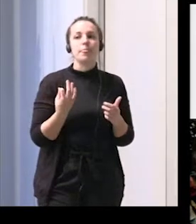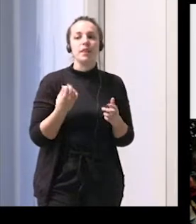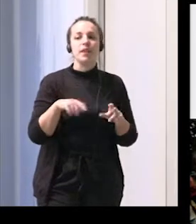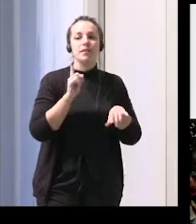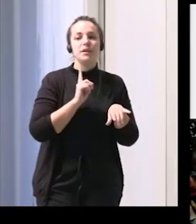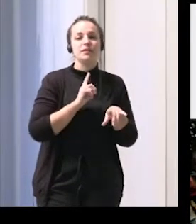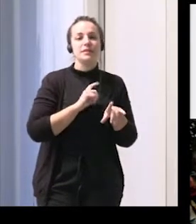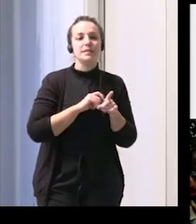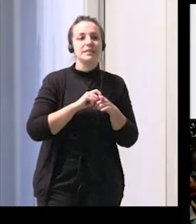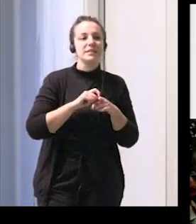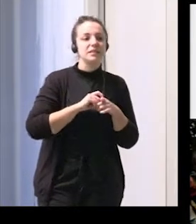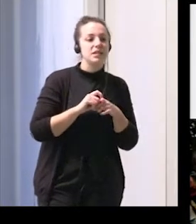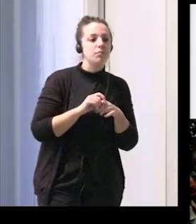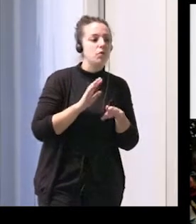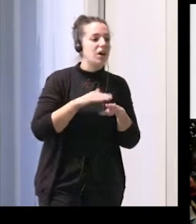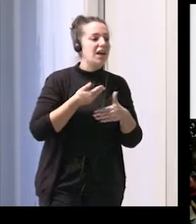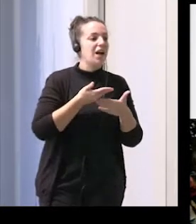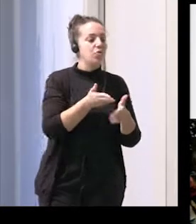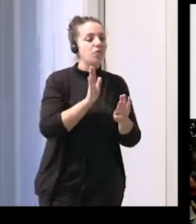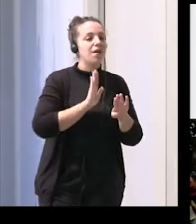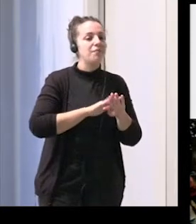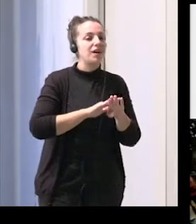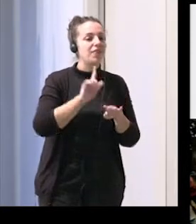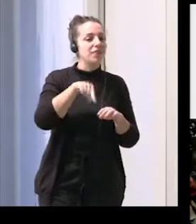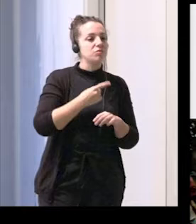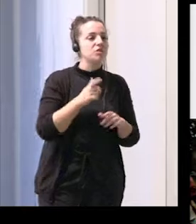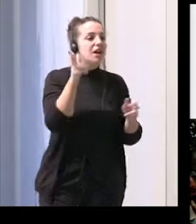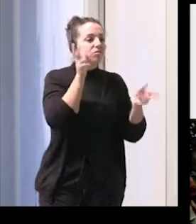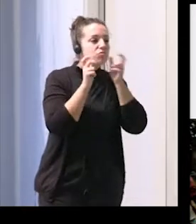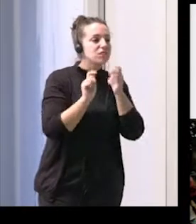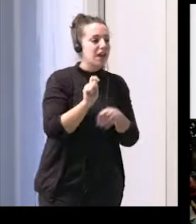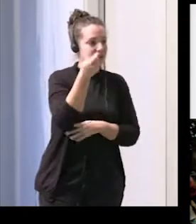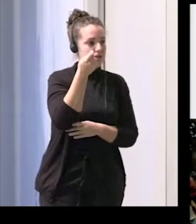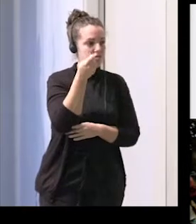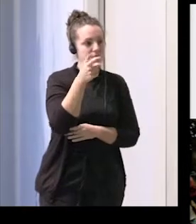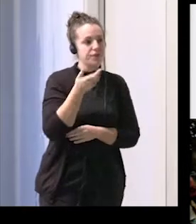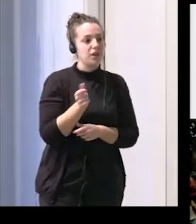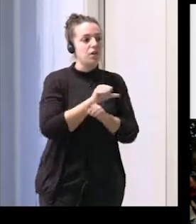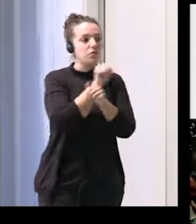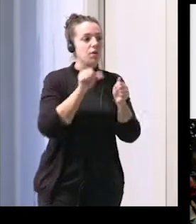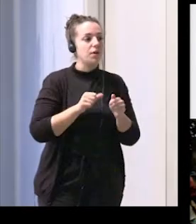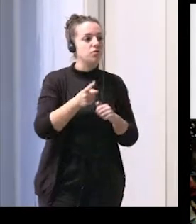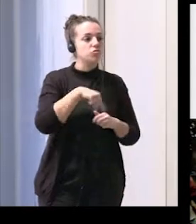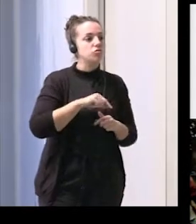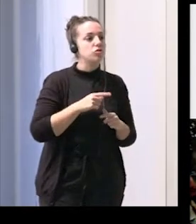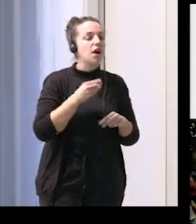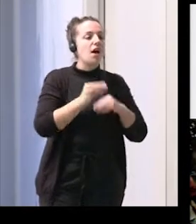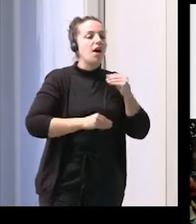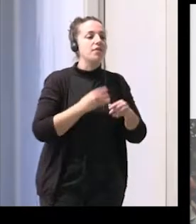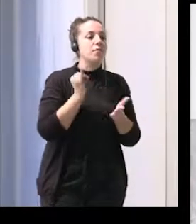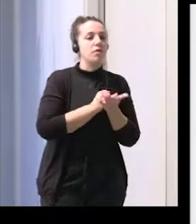can succeed here. So we have a few different tests for looking at spatial hearing, but this one is the